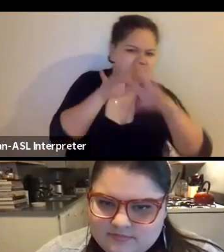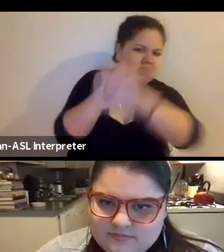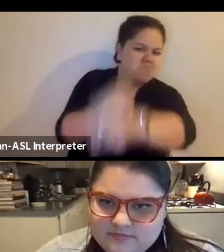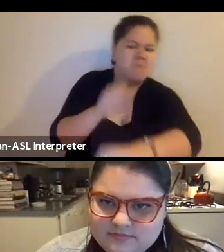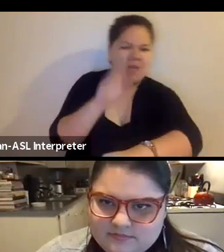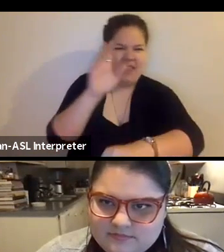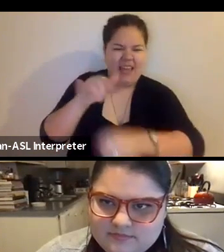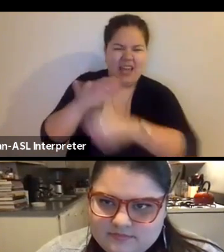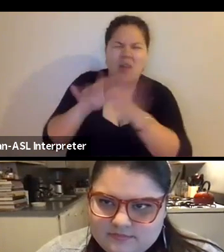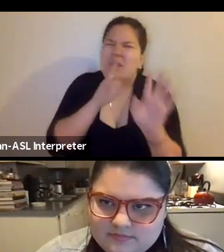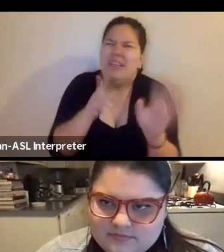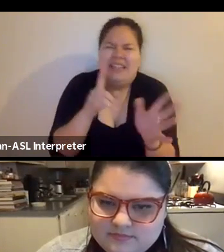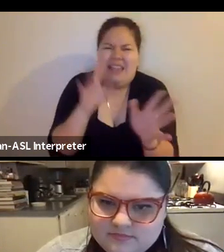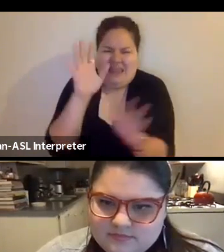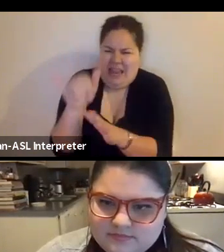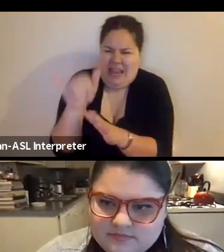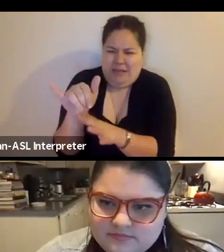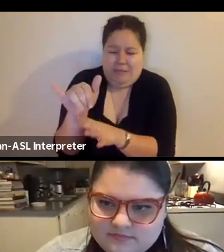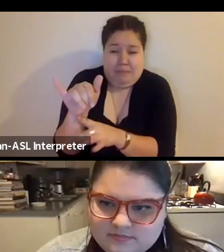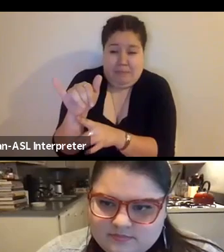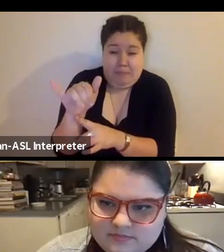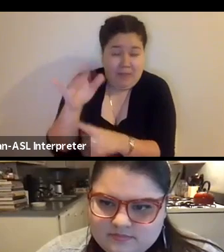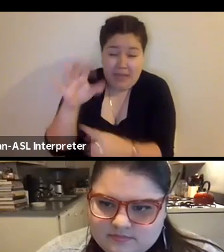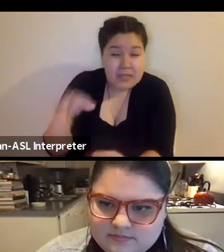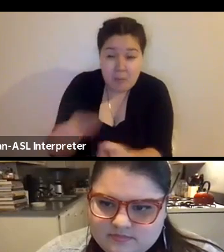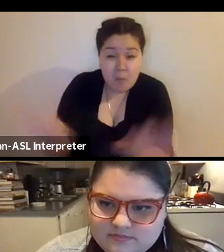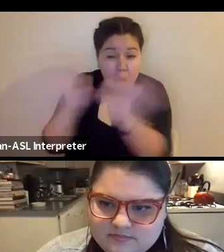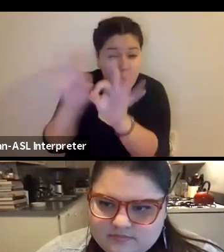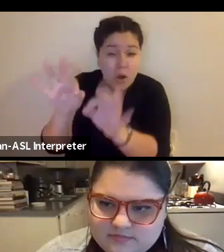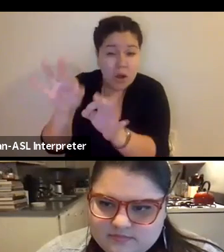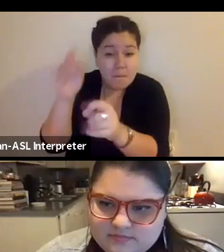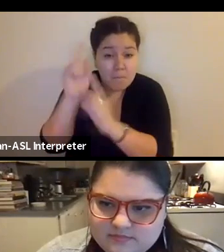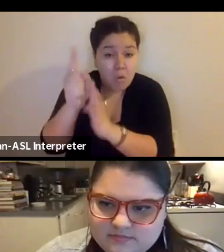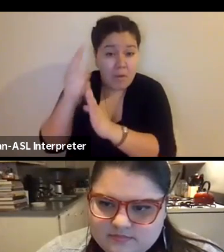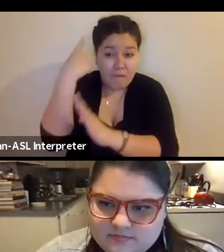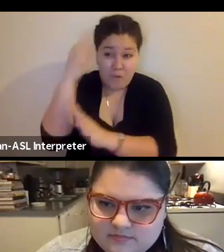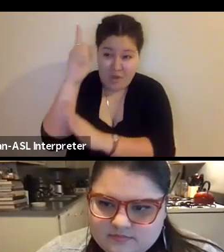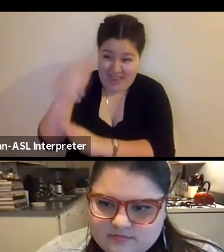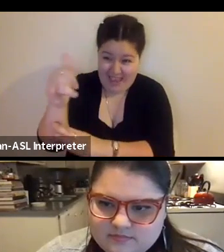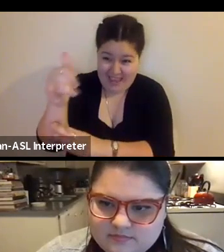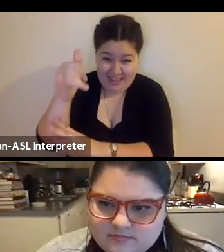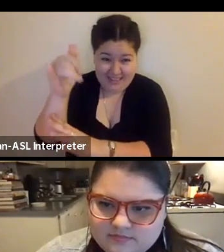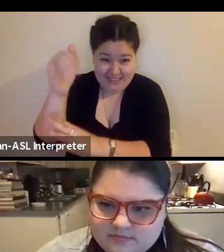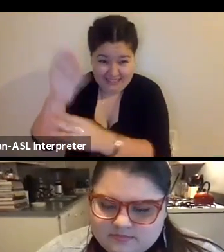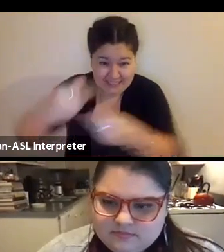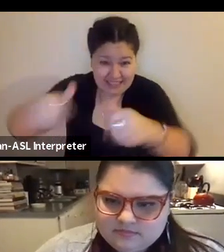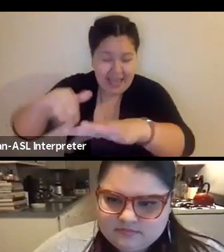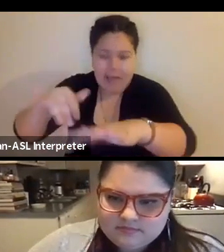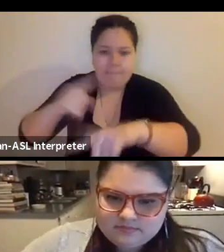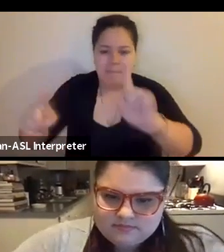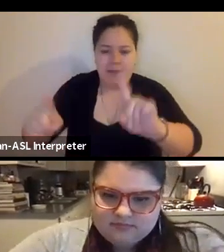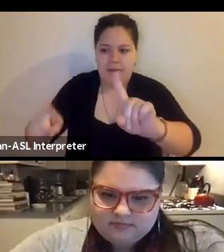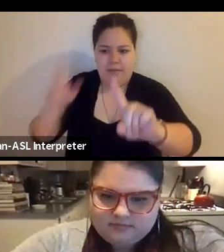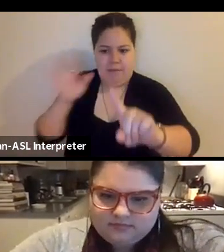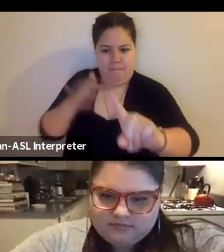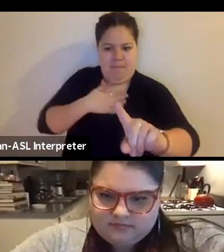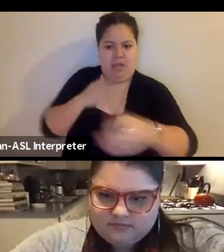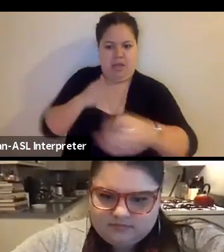specific ways in which their institution has benefited from those histories, and instead talking about